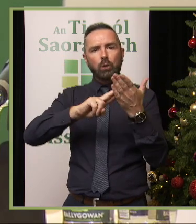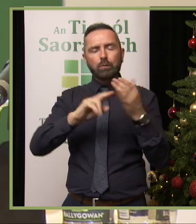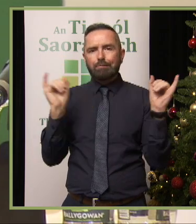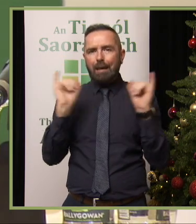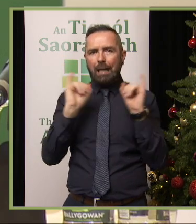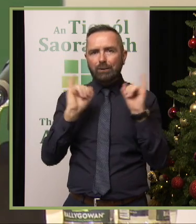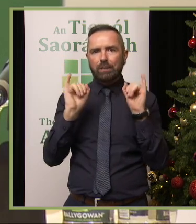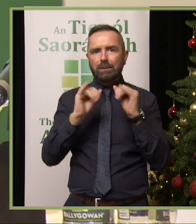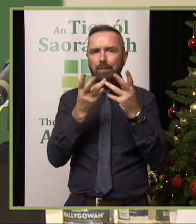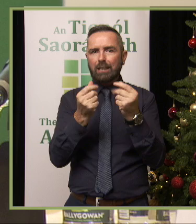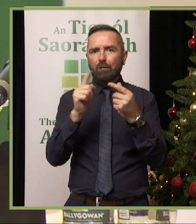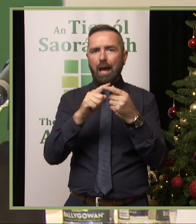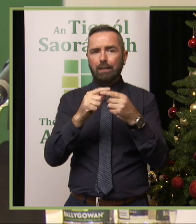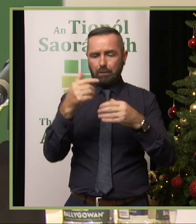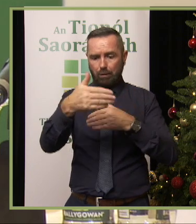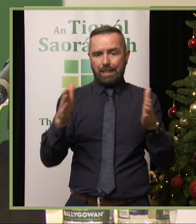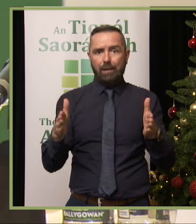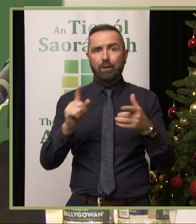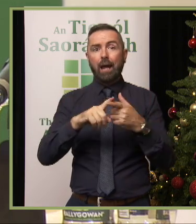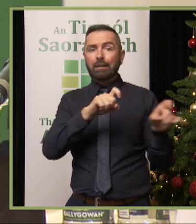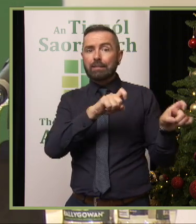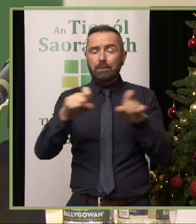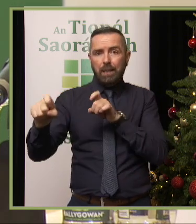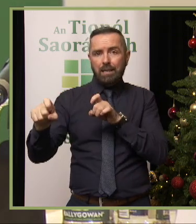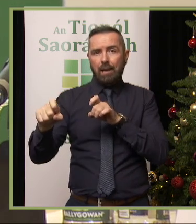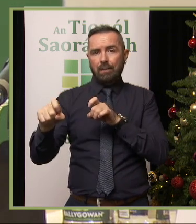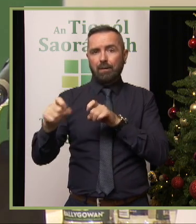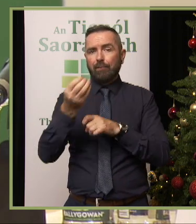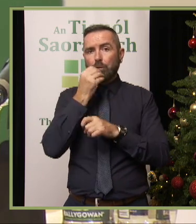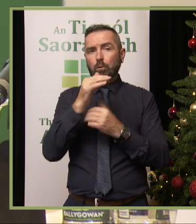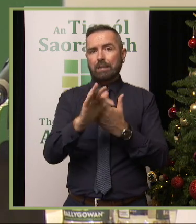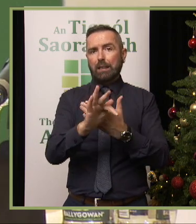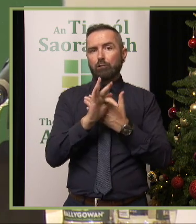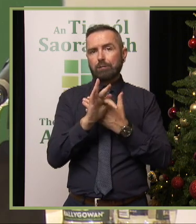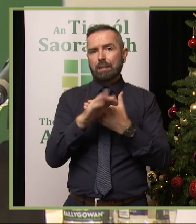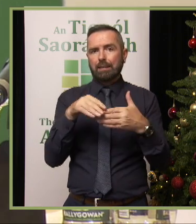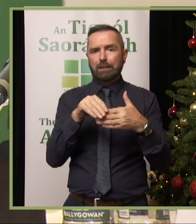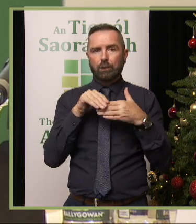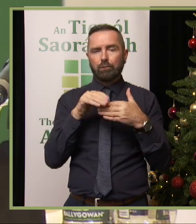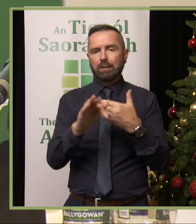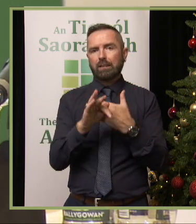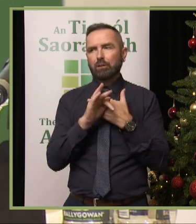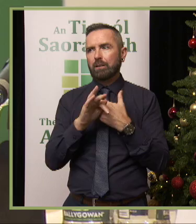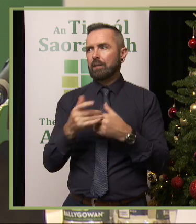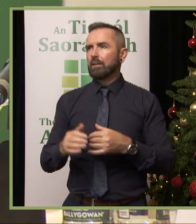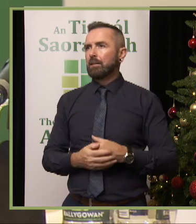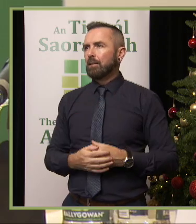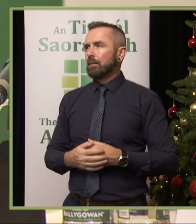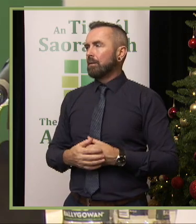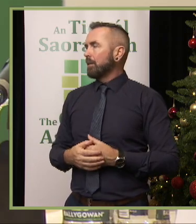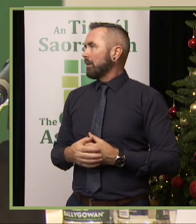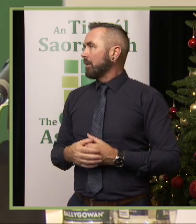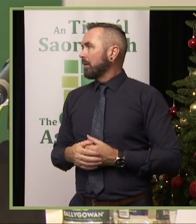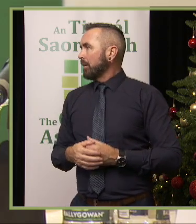their containers, and while maintaining food security. I think we can put food security after fertilisers. And sorry,